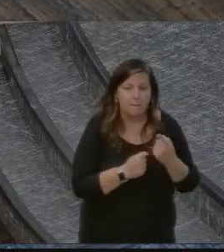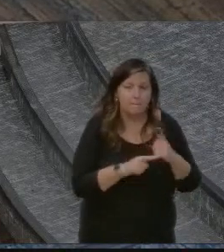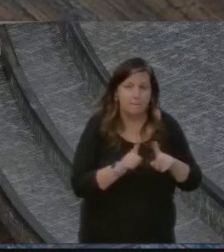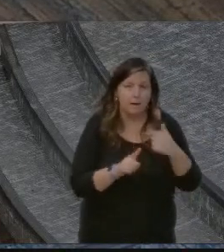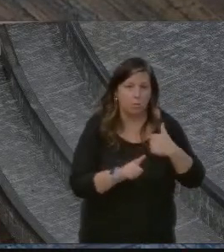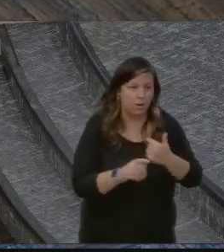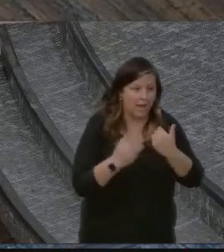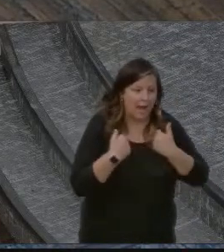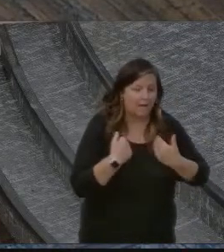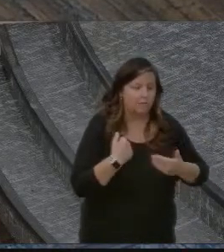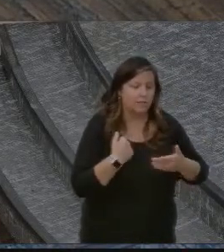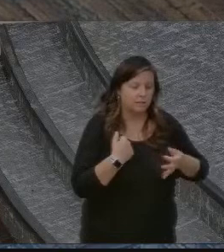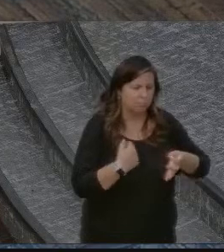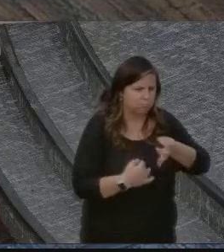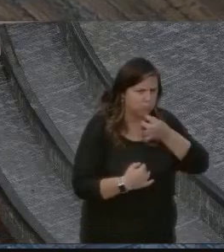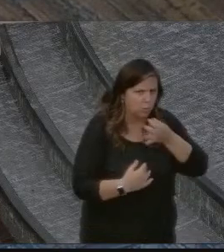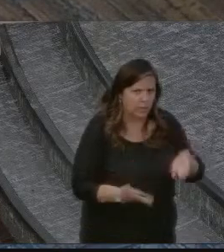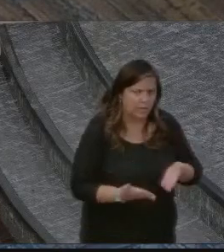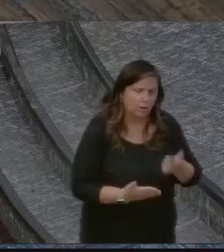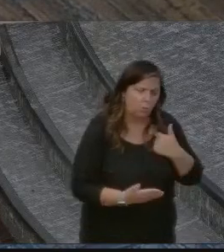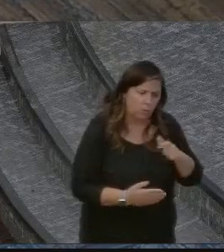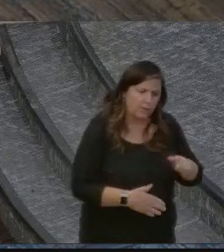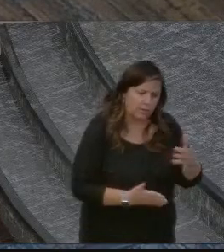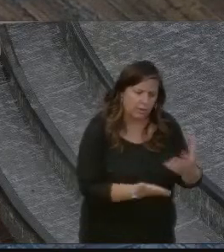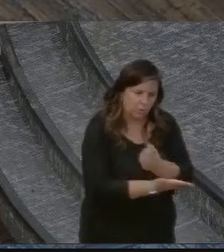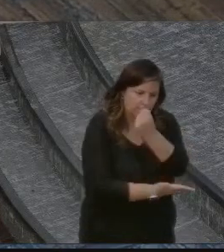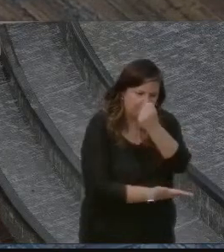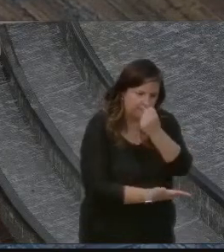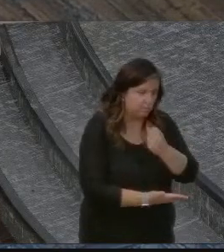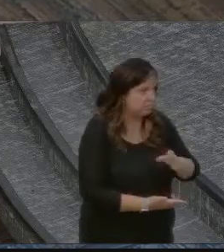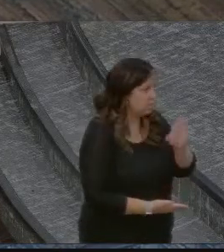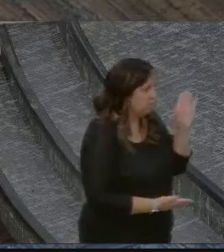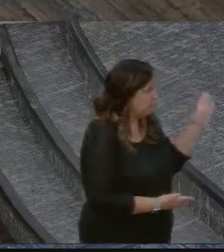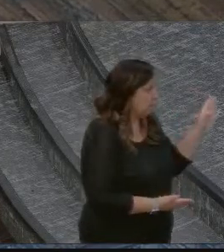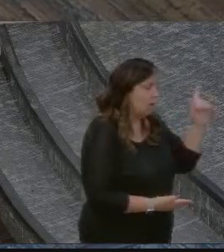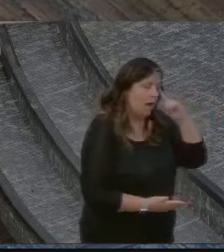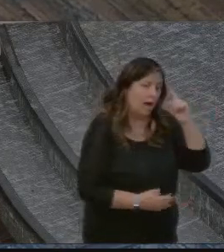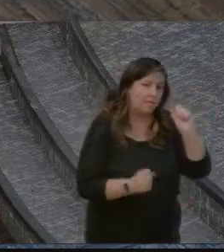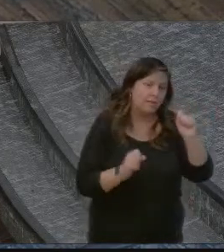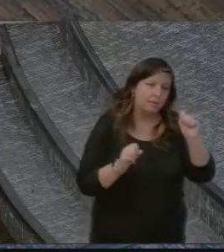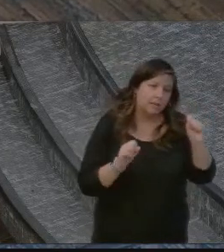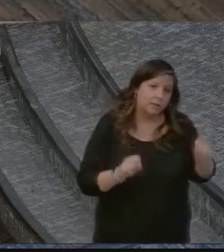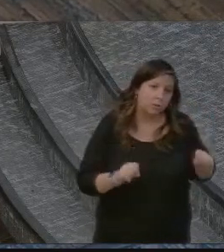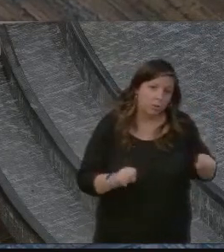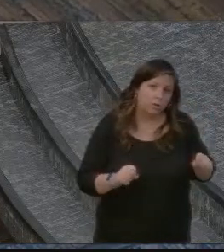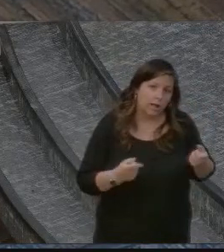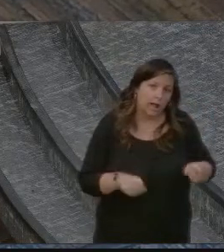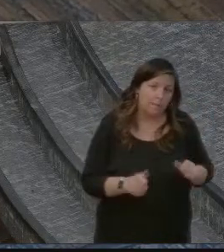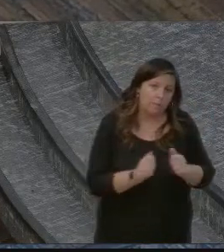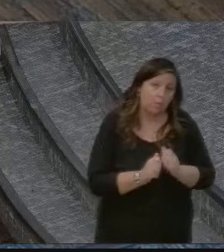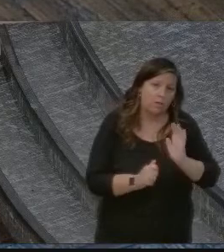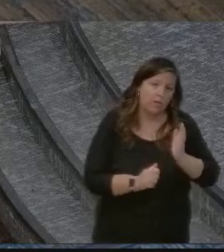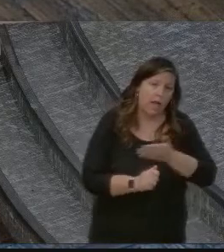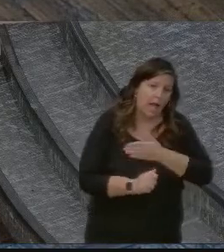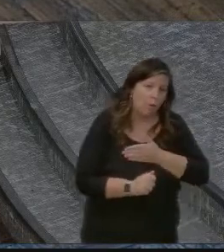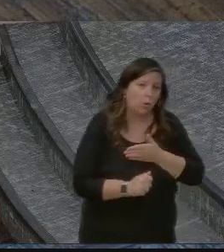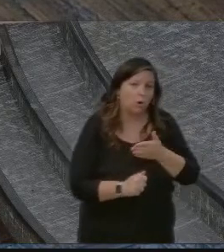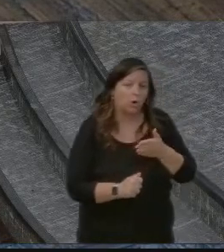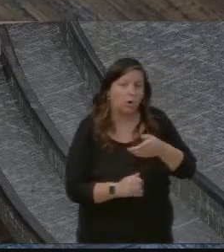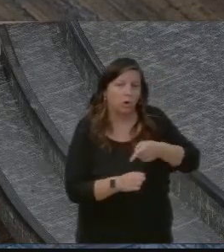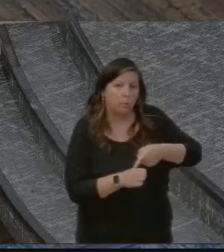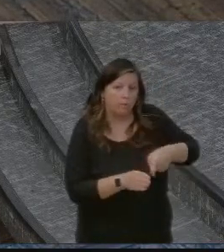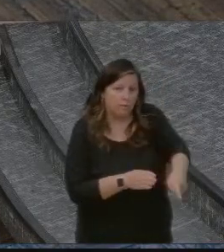able to really utilize that. I think perhaps it could be with some of our professional development, incorporating that, whether